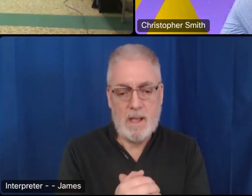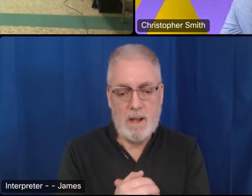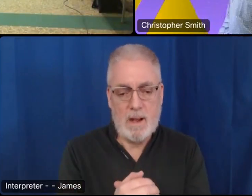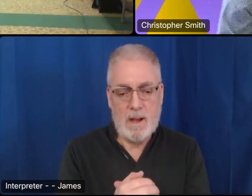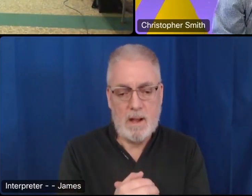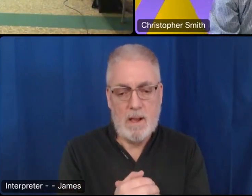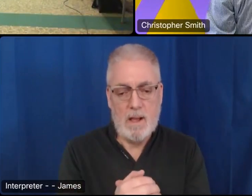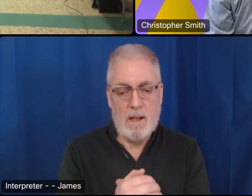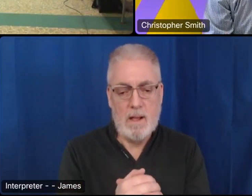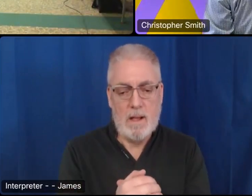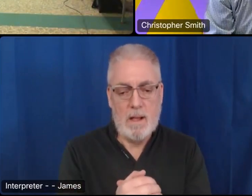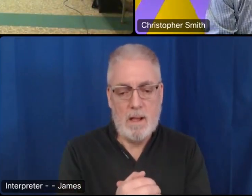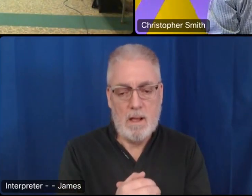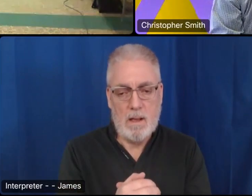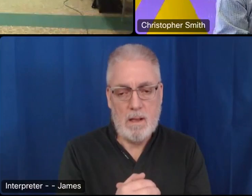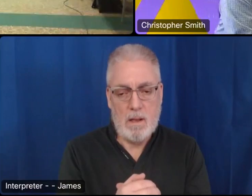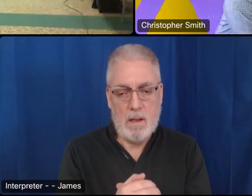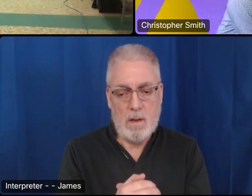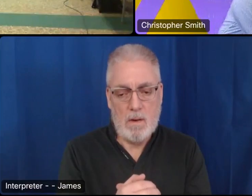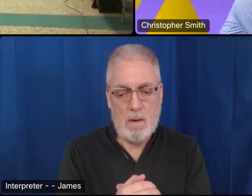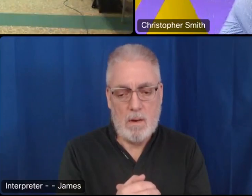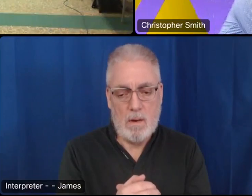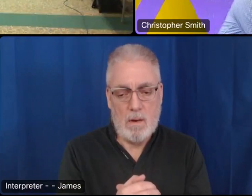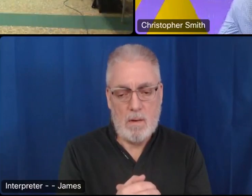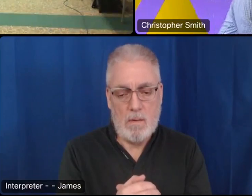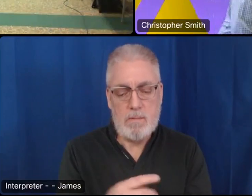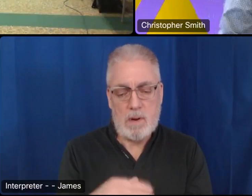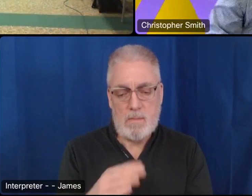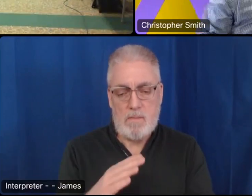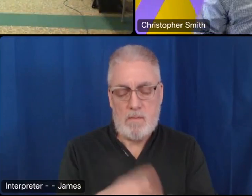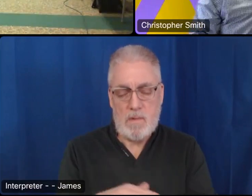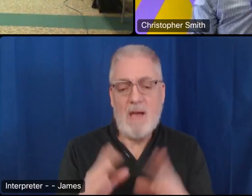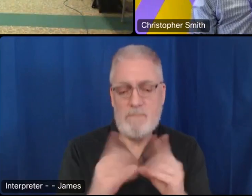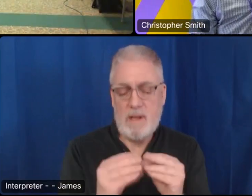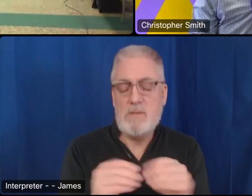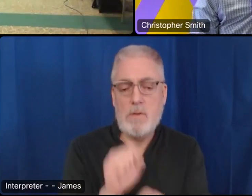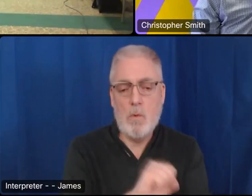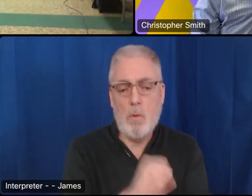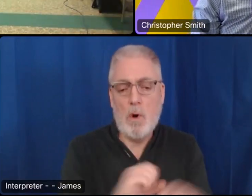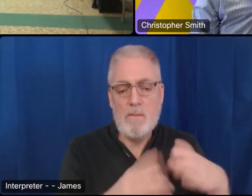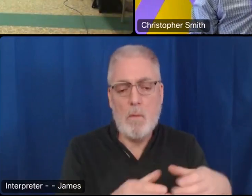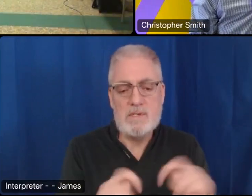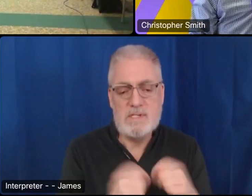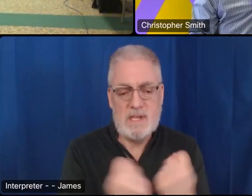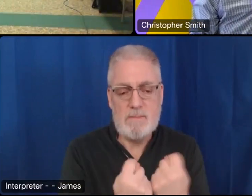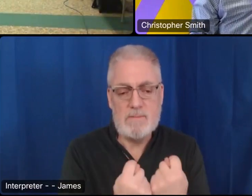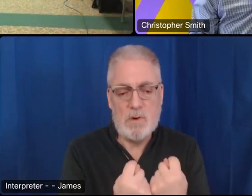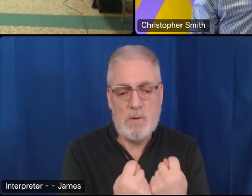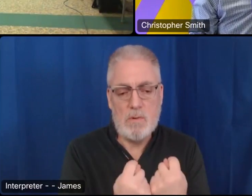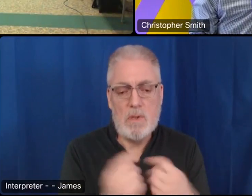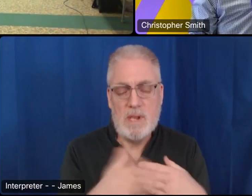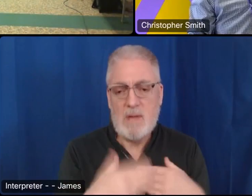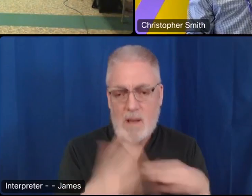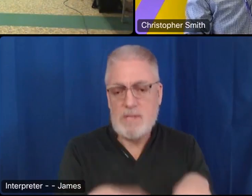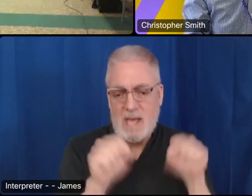on like a consultative basis with our workforce team, so I will talk to them about that. But as far as